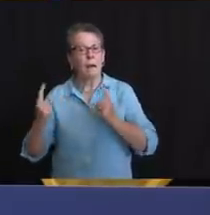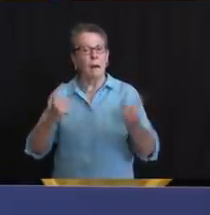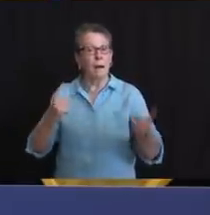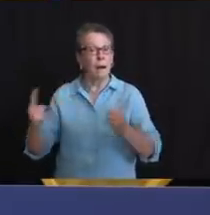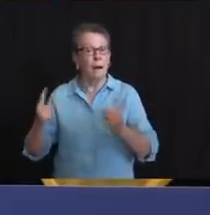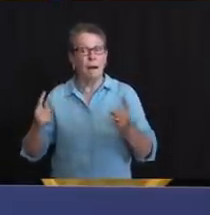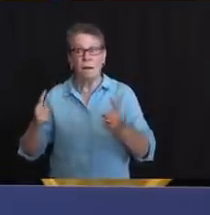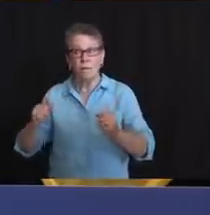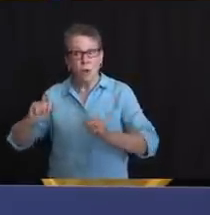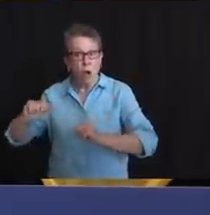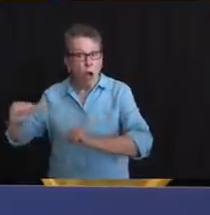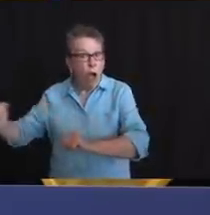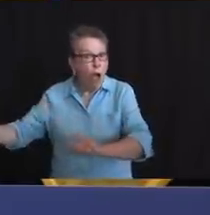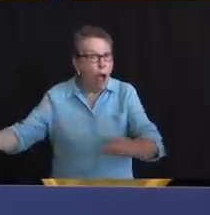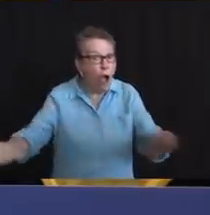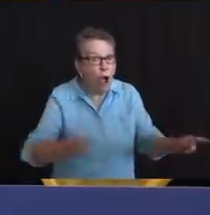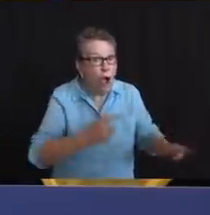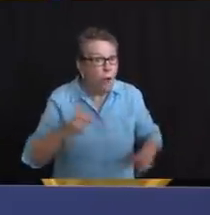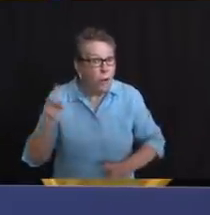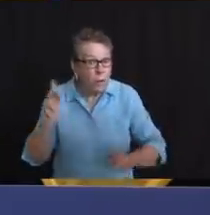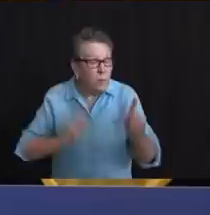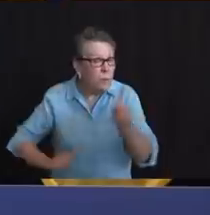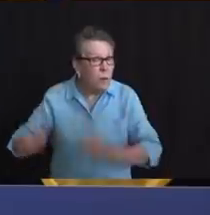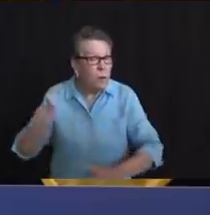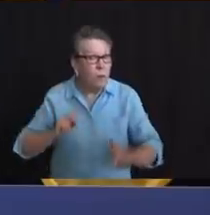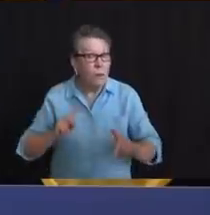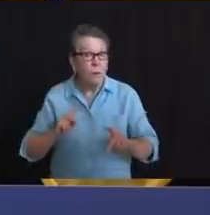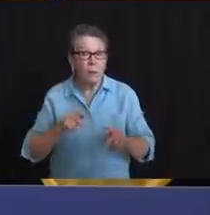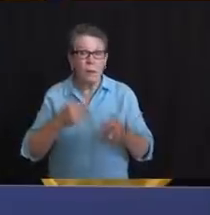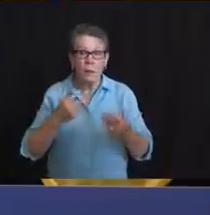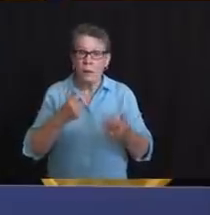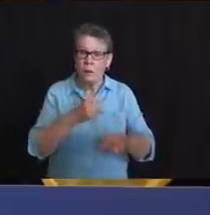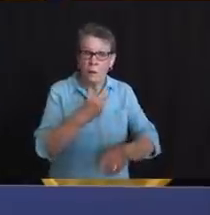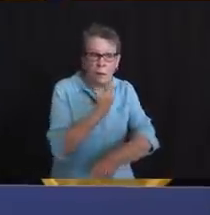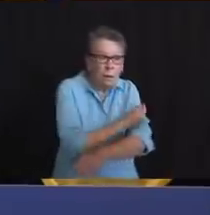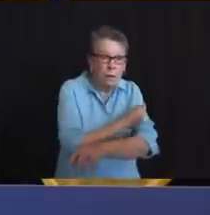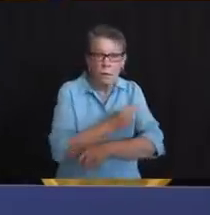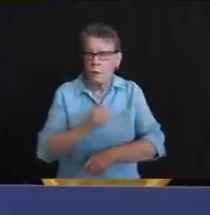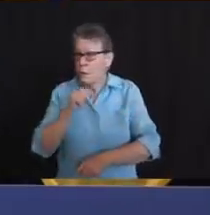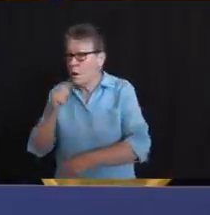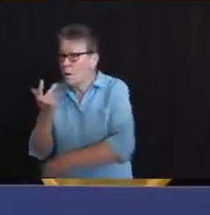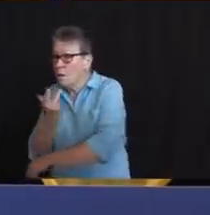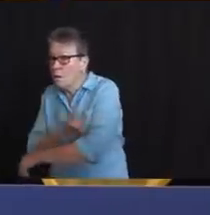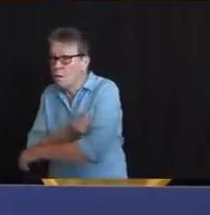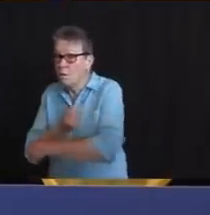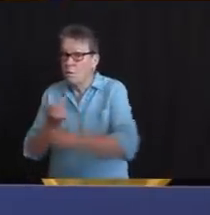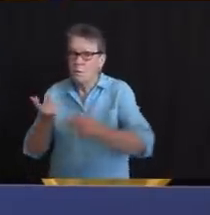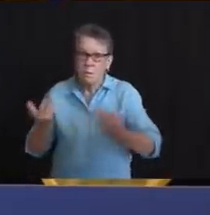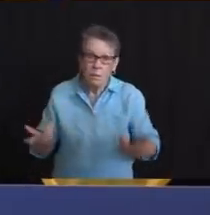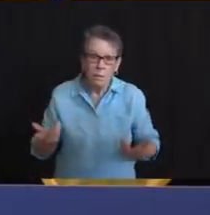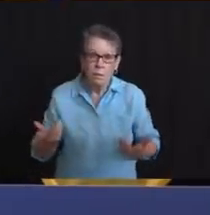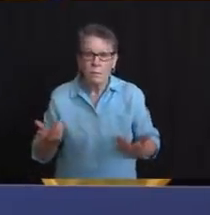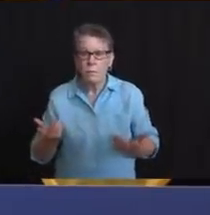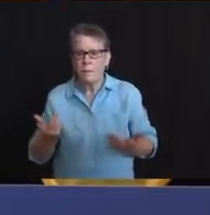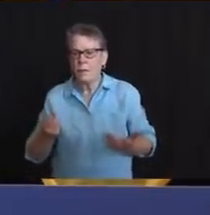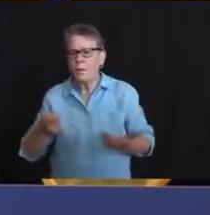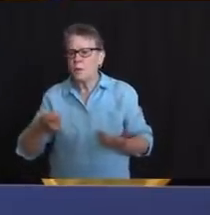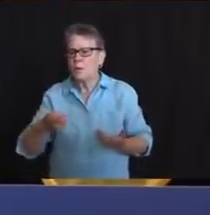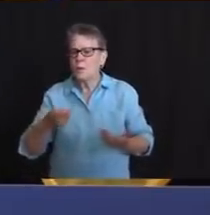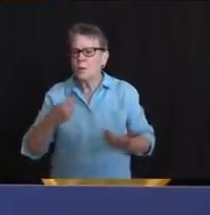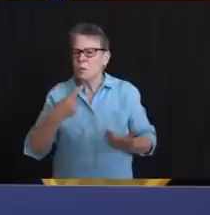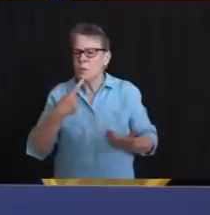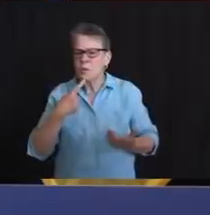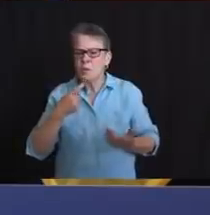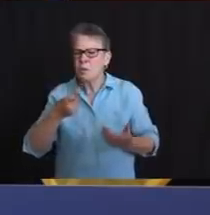week why you didn't want to lift the masking requirement was because you didn't want workers to have to determine who's fully vaccinated and not. Is there some